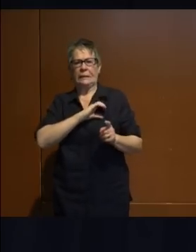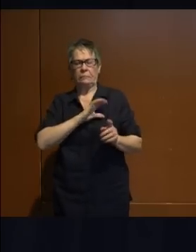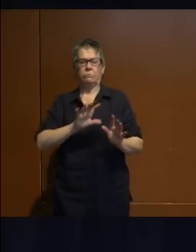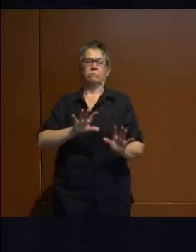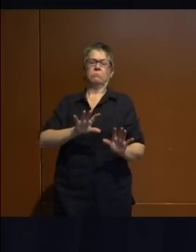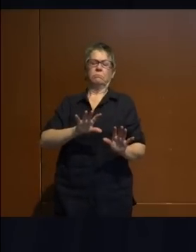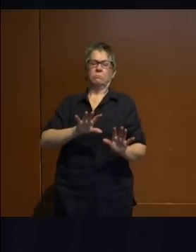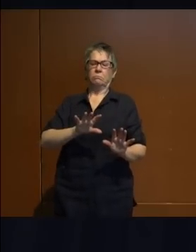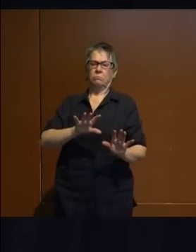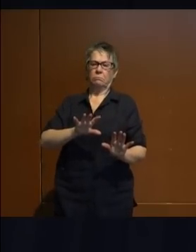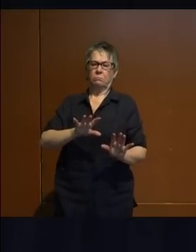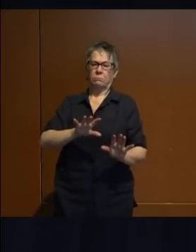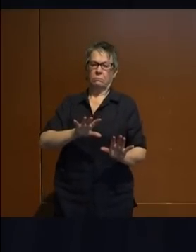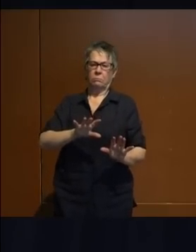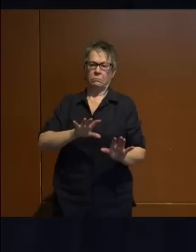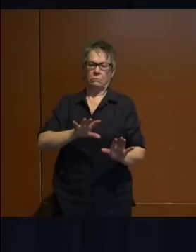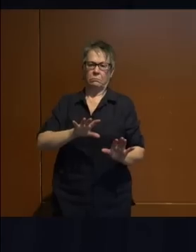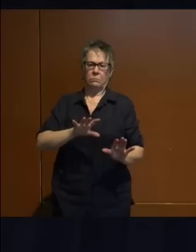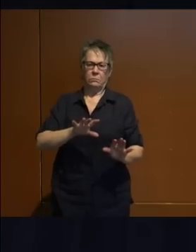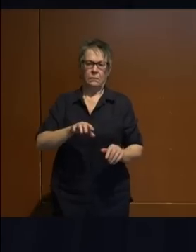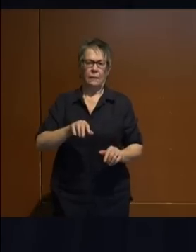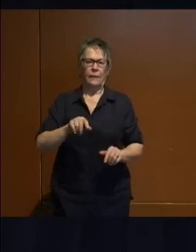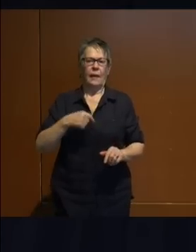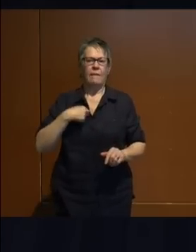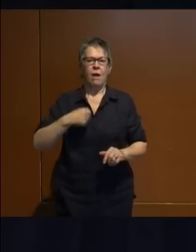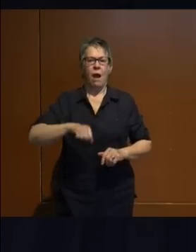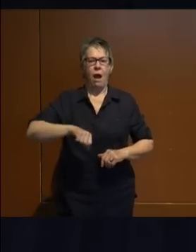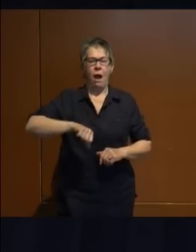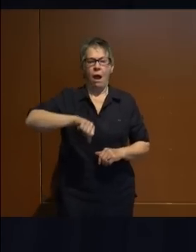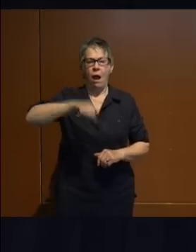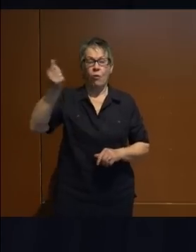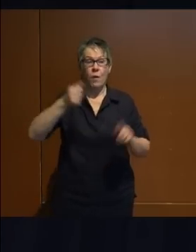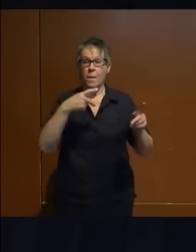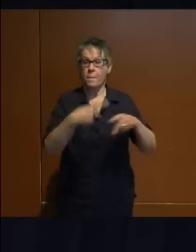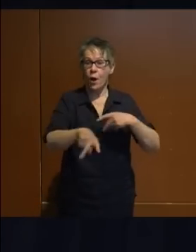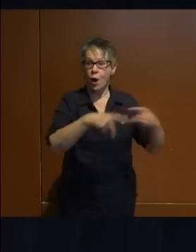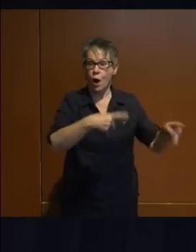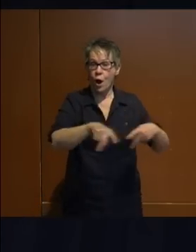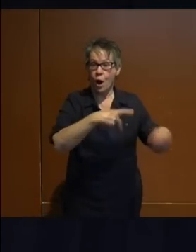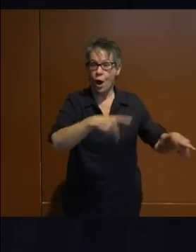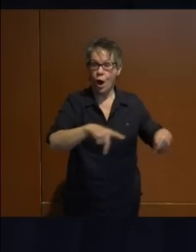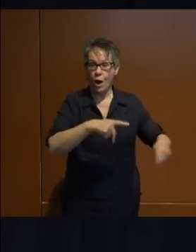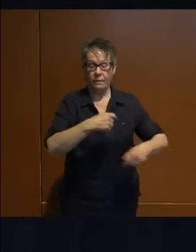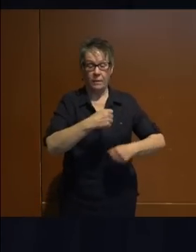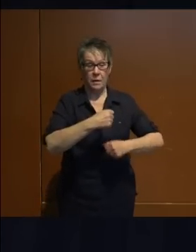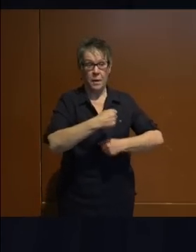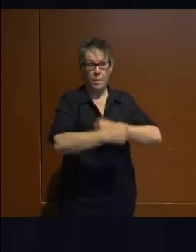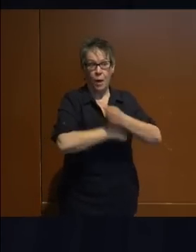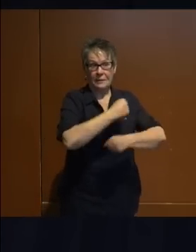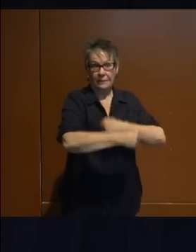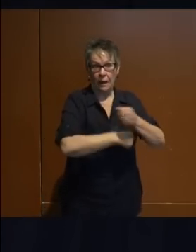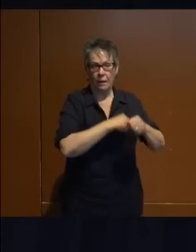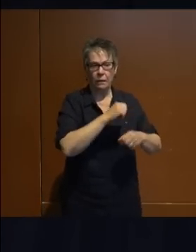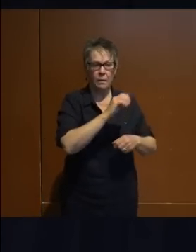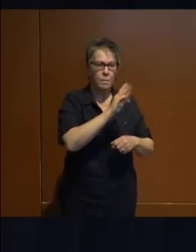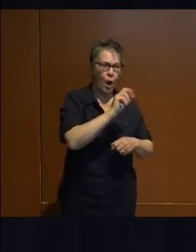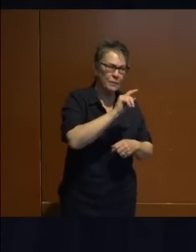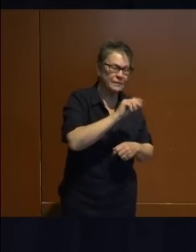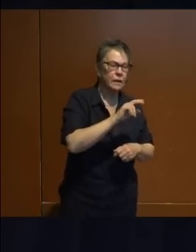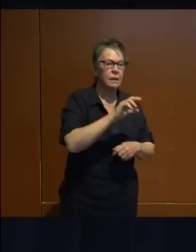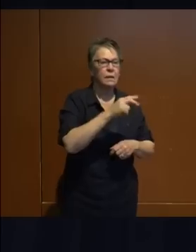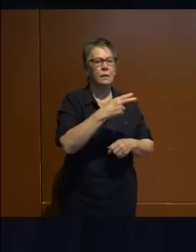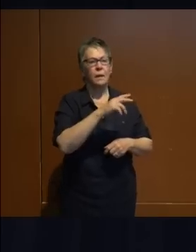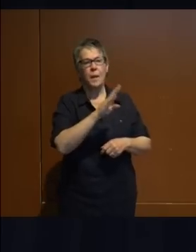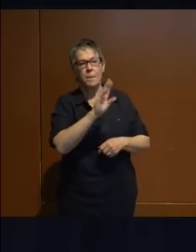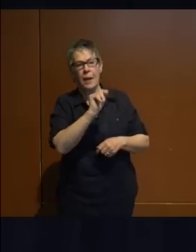celebration that resulted in a child neglect charge, as well as the charge for violating the governor's executive order.